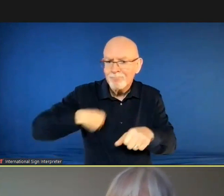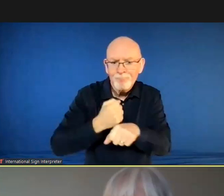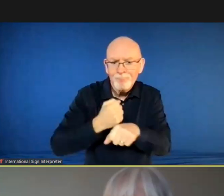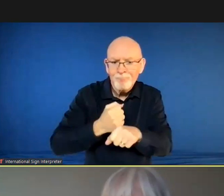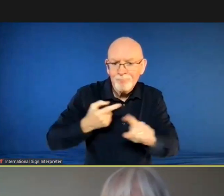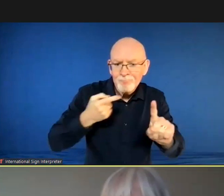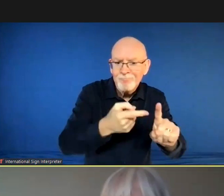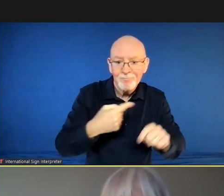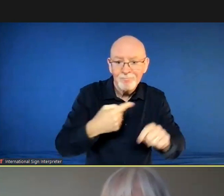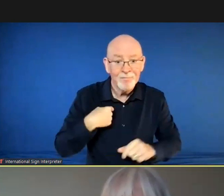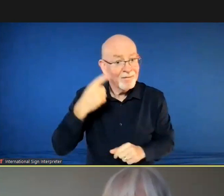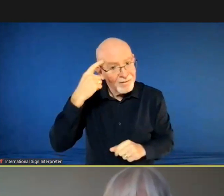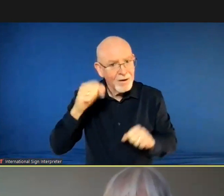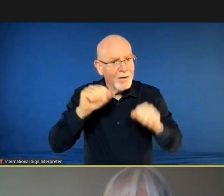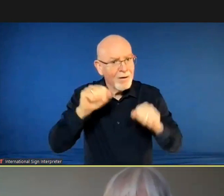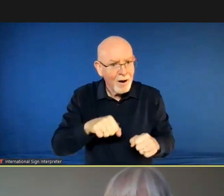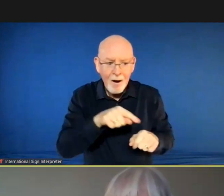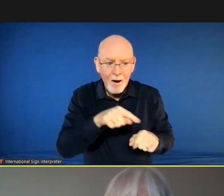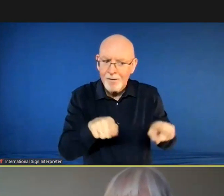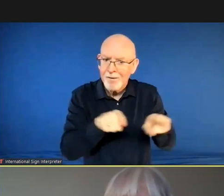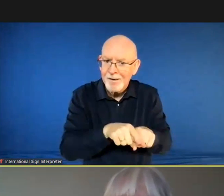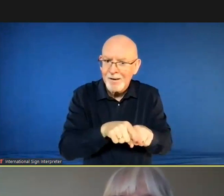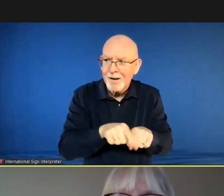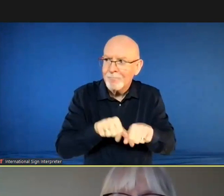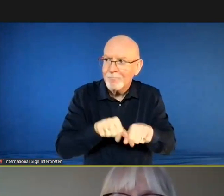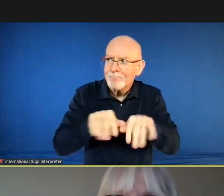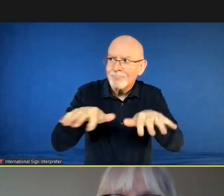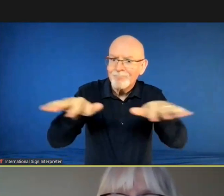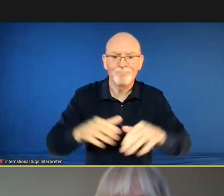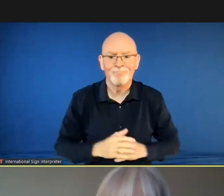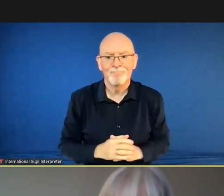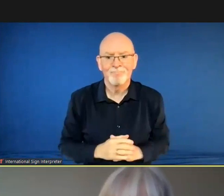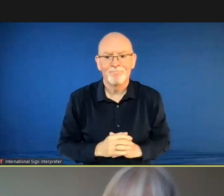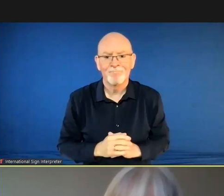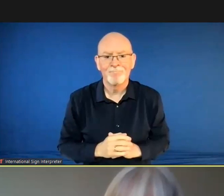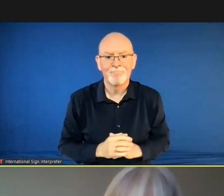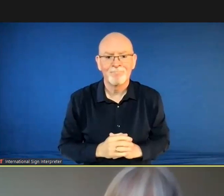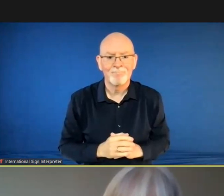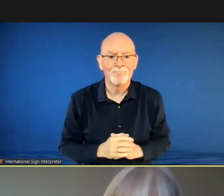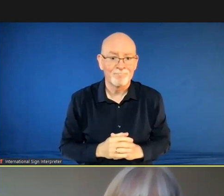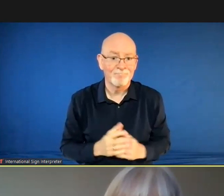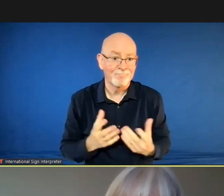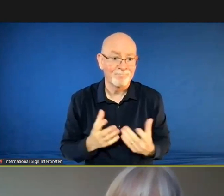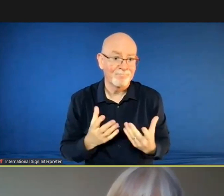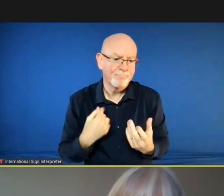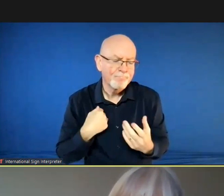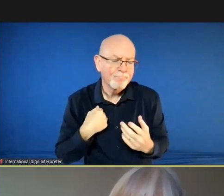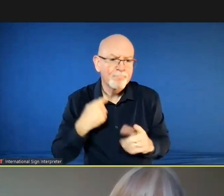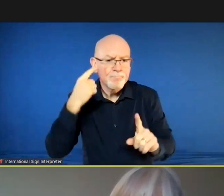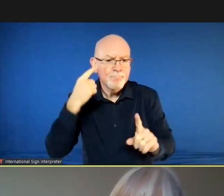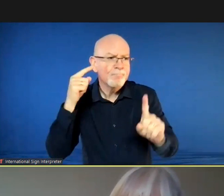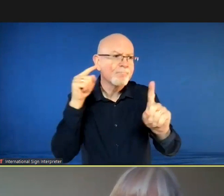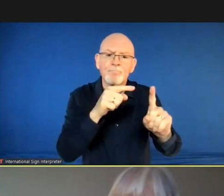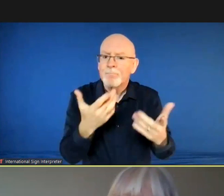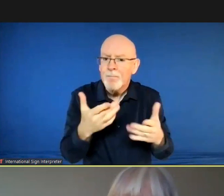main focus is working with deaf children themselves, with young people and with their families, and with